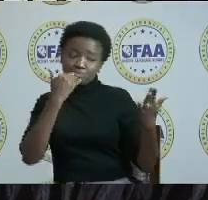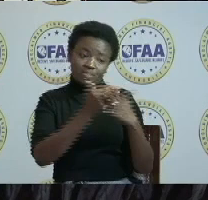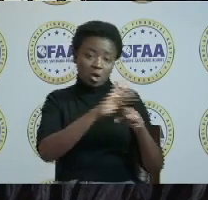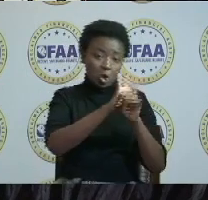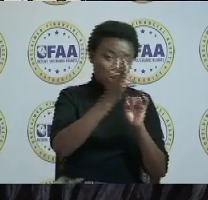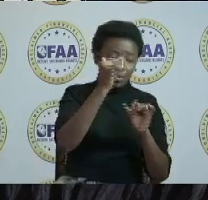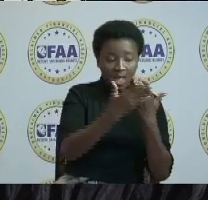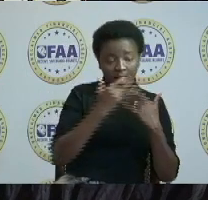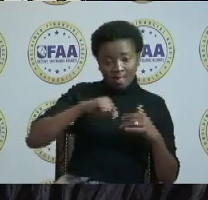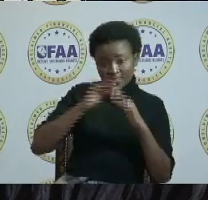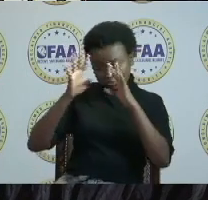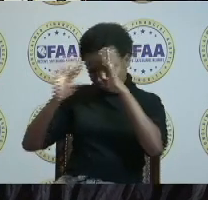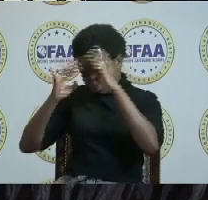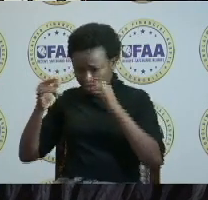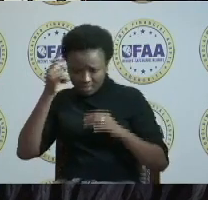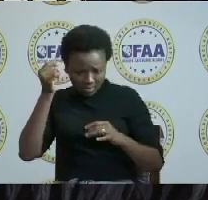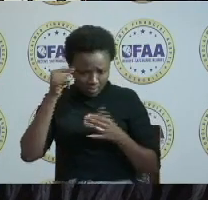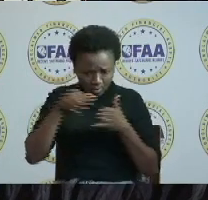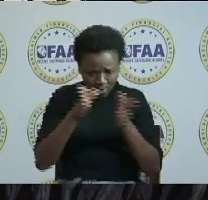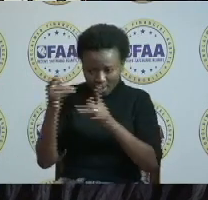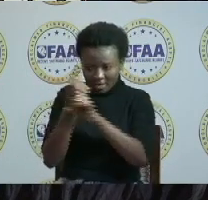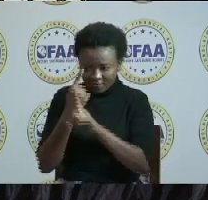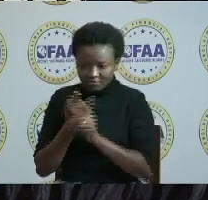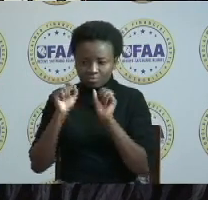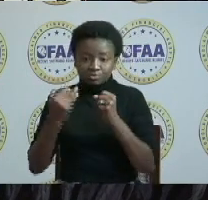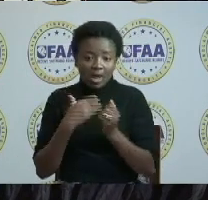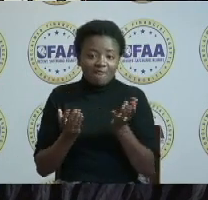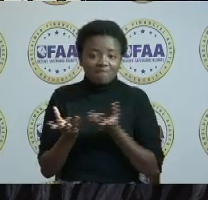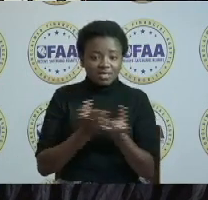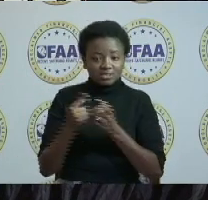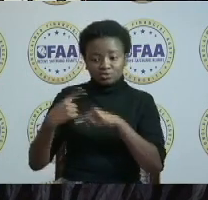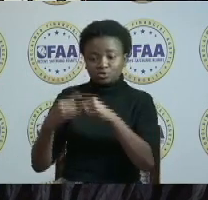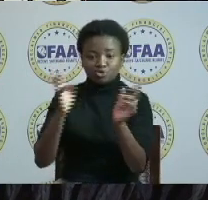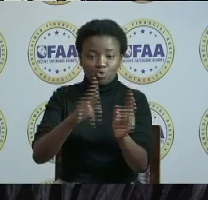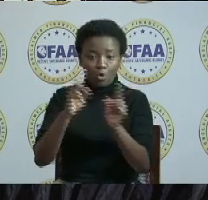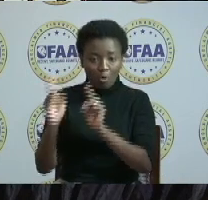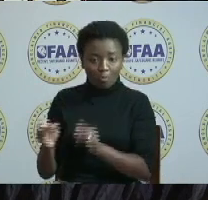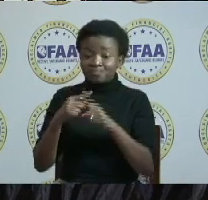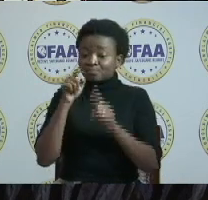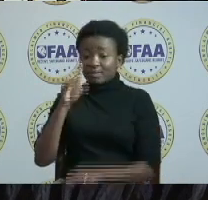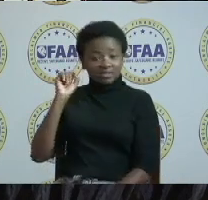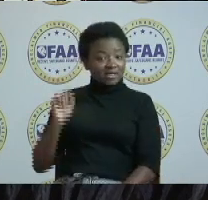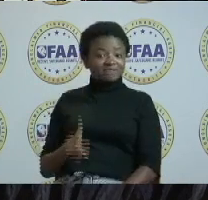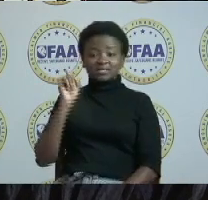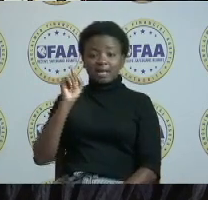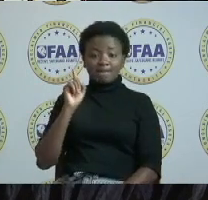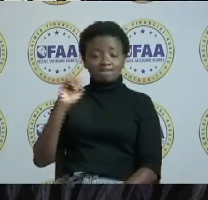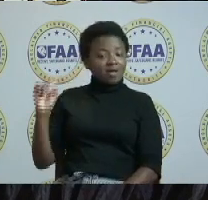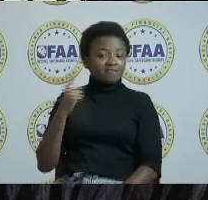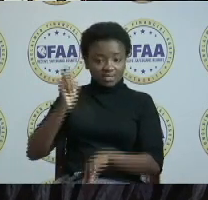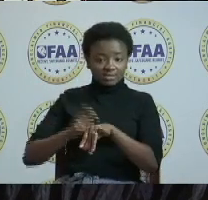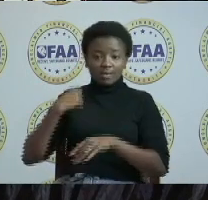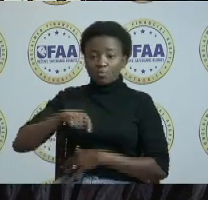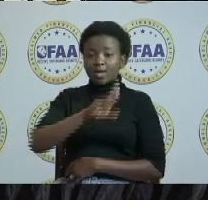innovative and think of ways of doing business in the new normal. It's the first time even as an authority we are